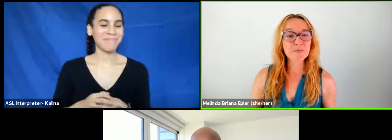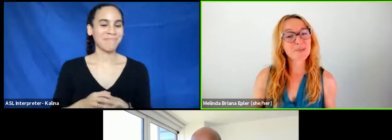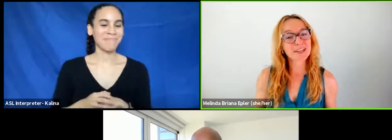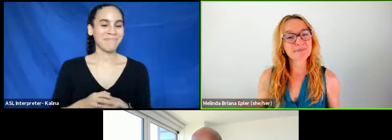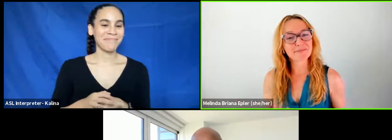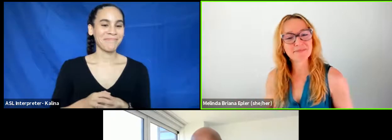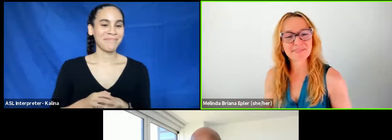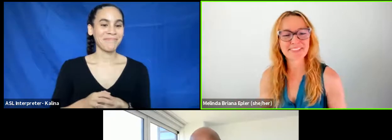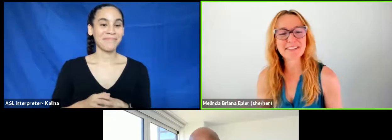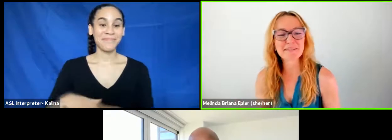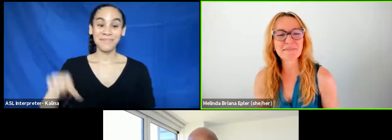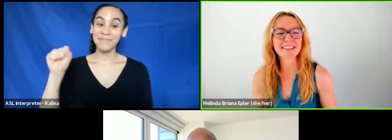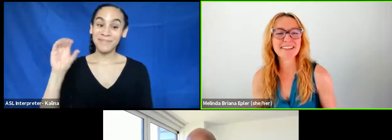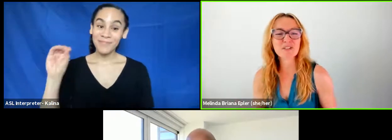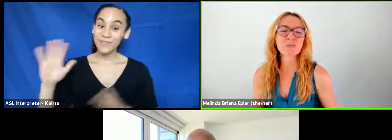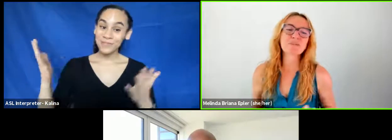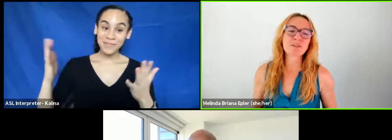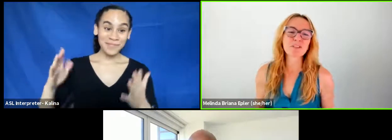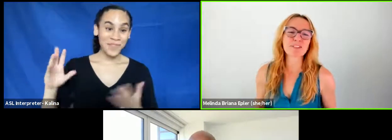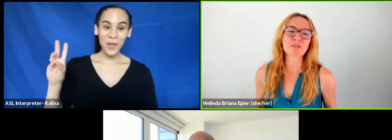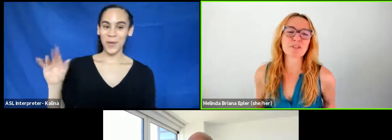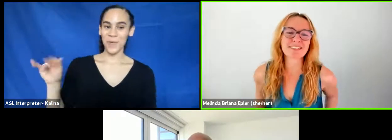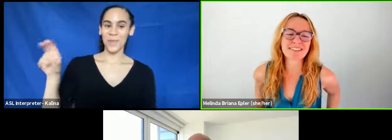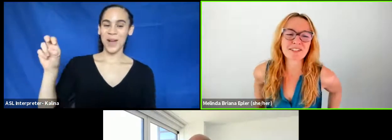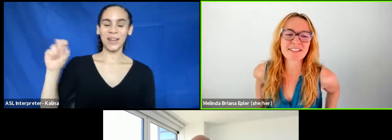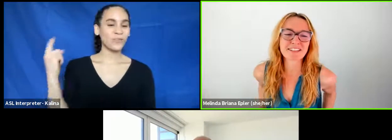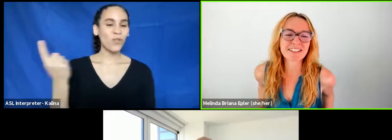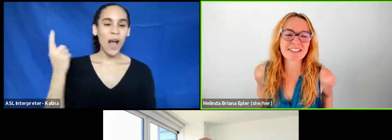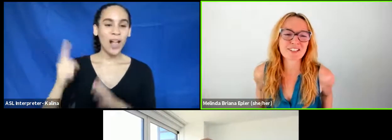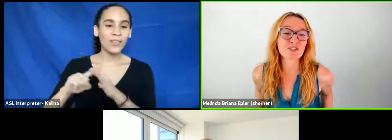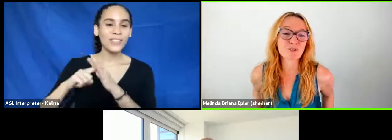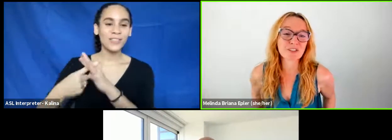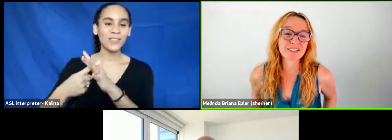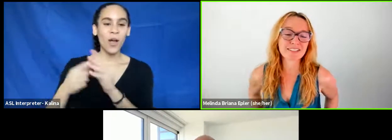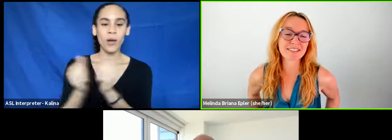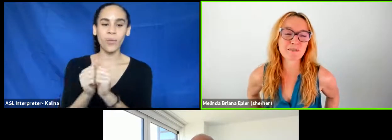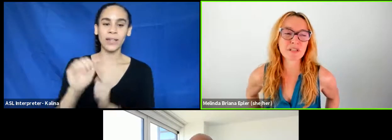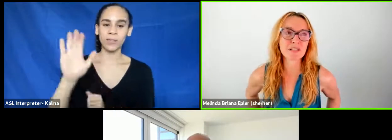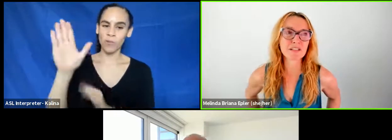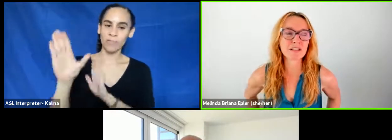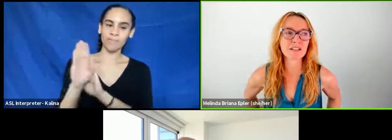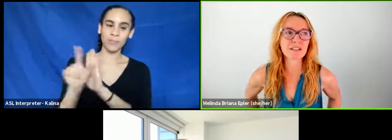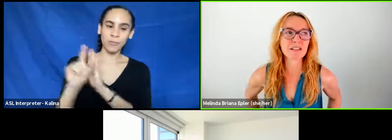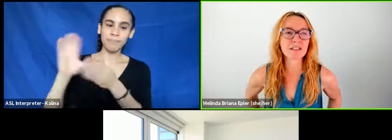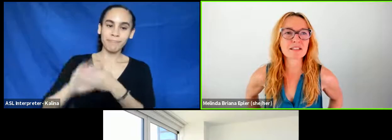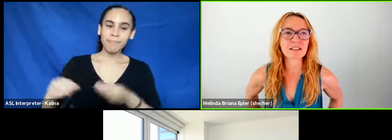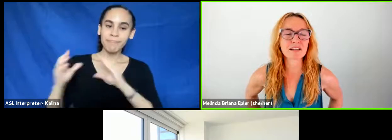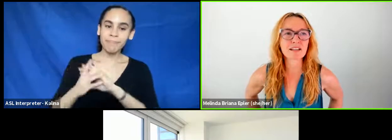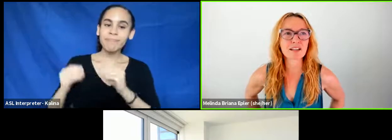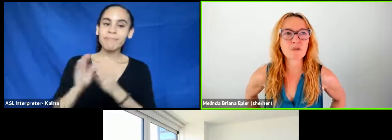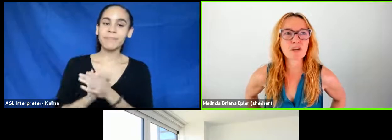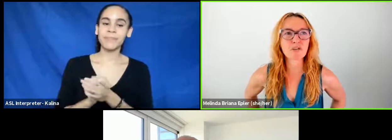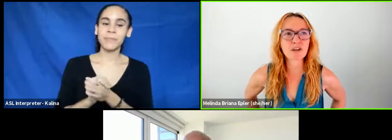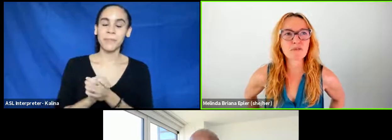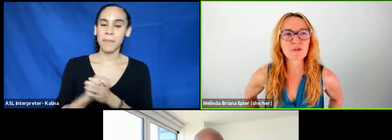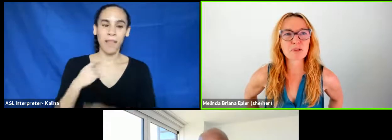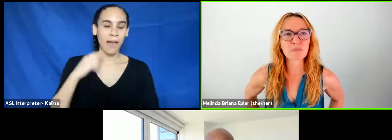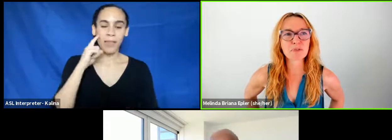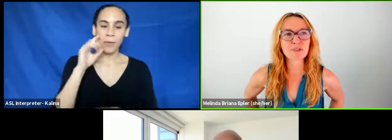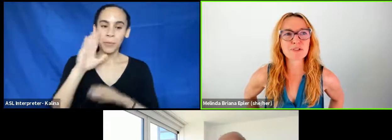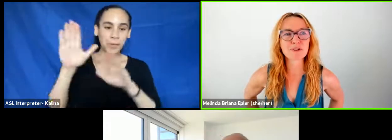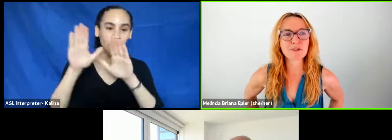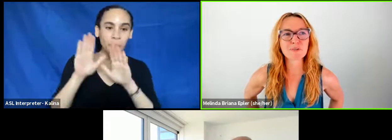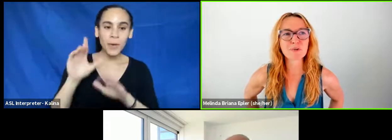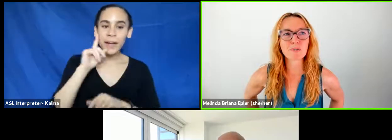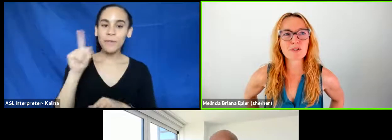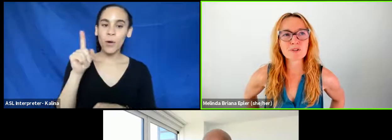So, Wayne, so we always start with telling your story, and I think it'd be great for people